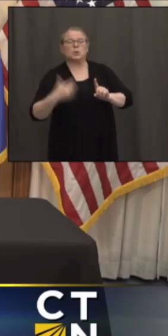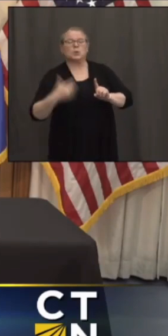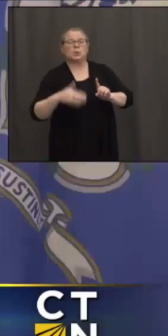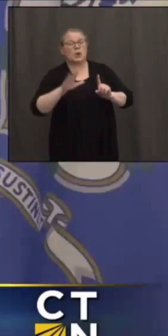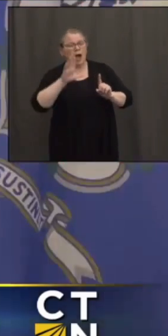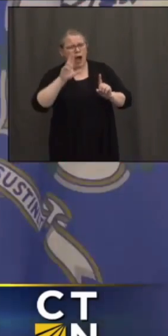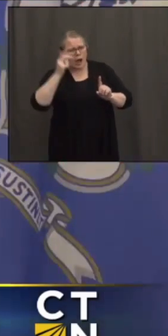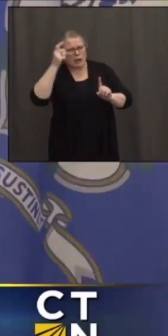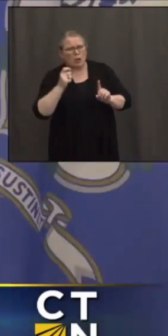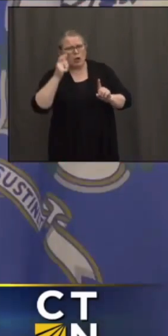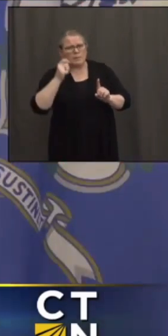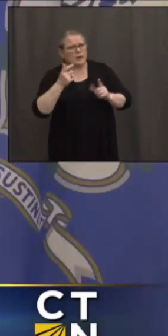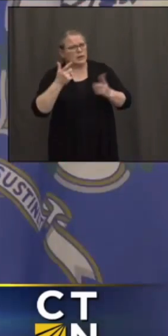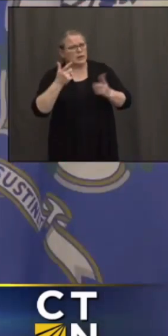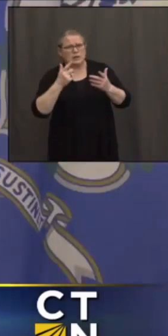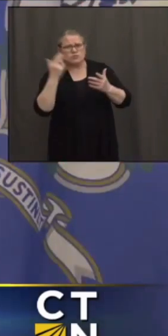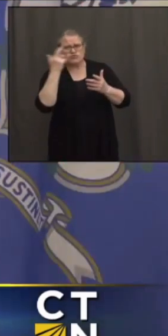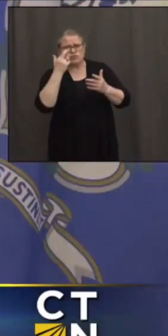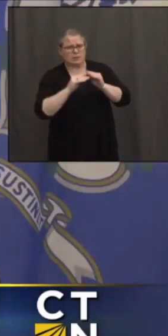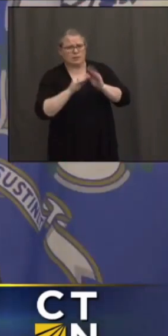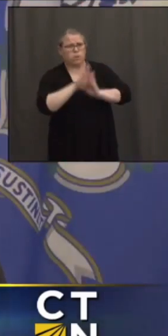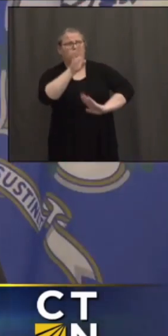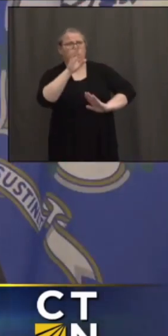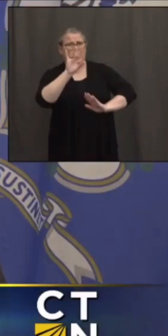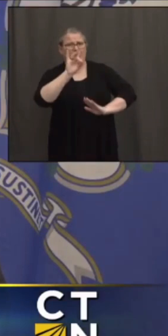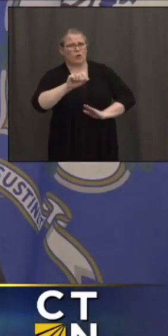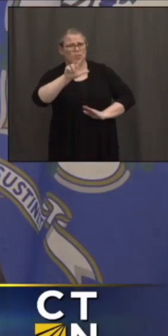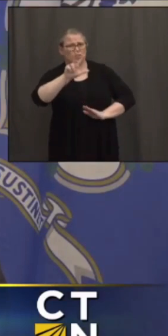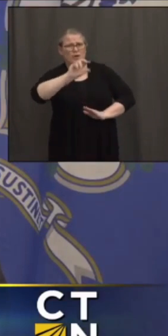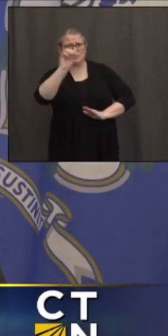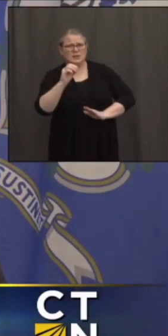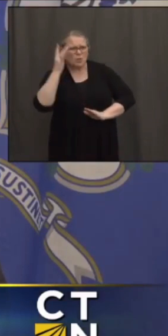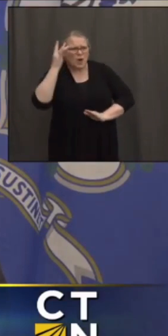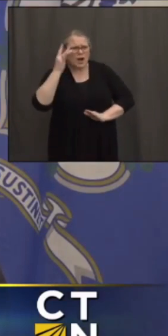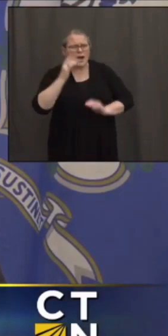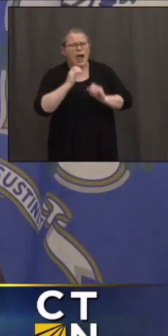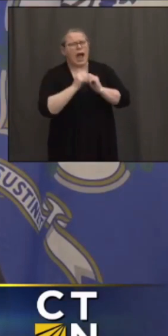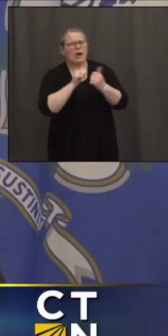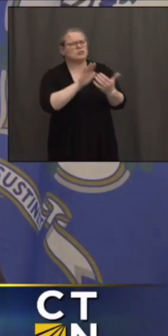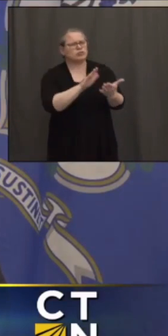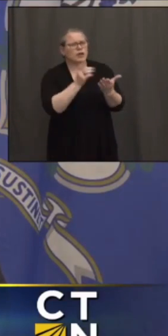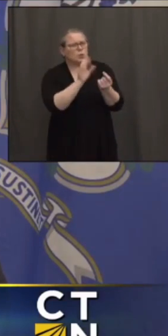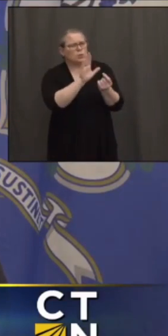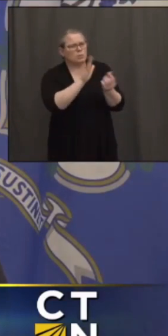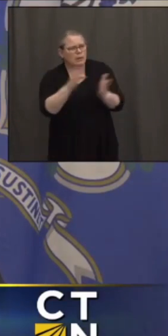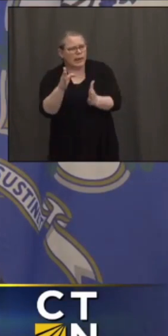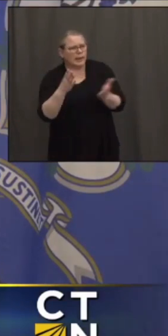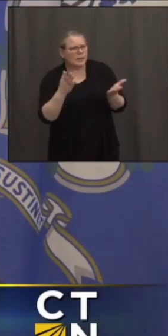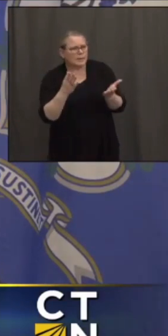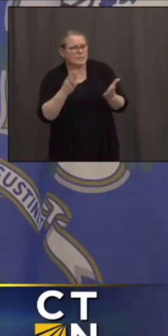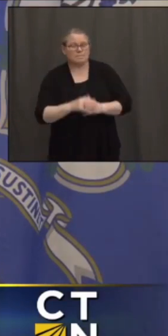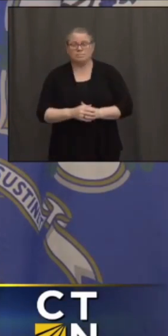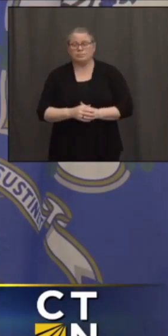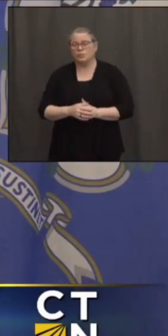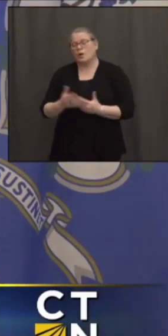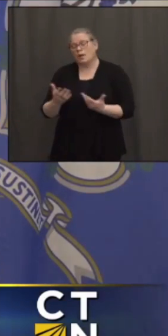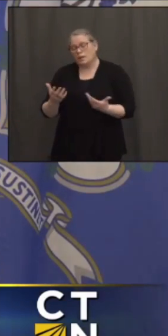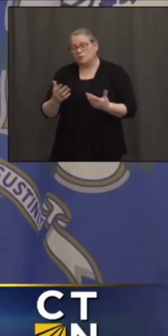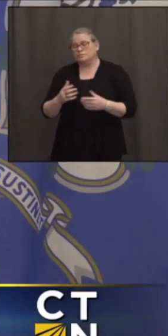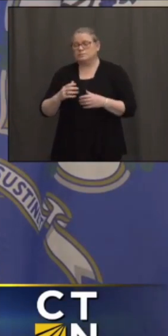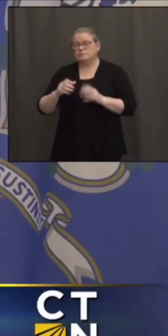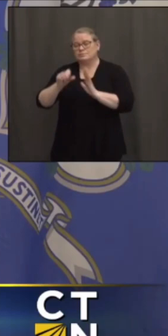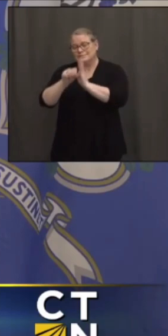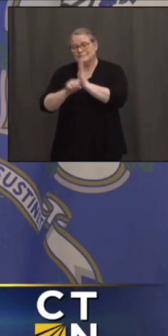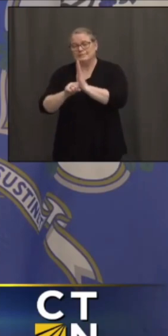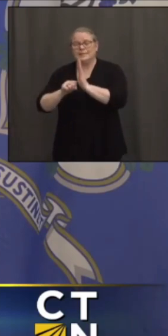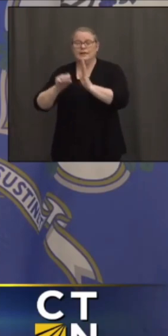Well, first of all, different states have different counts, but our unemployment rate is high. And that's,